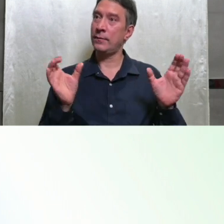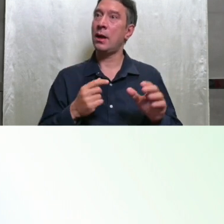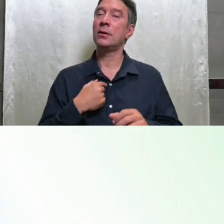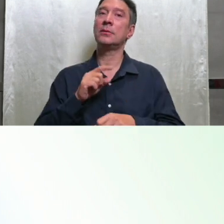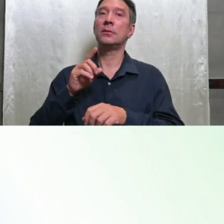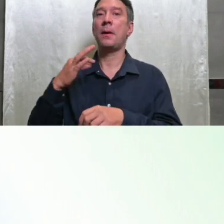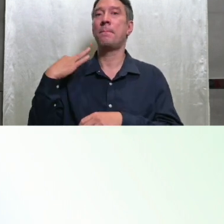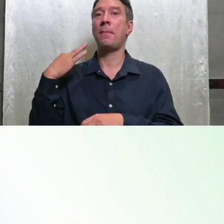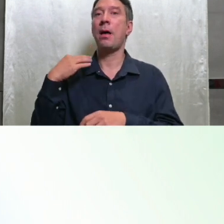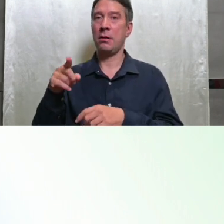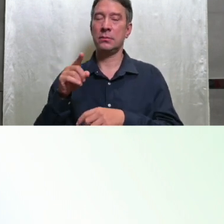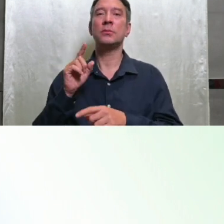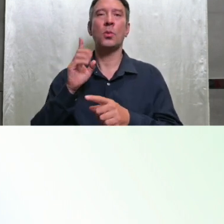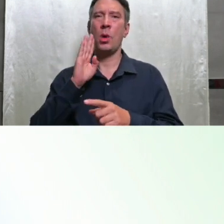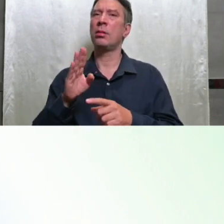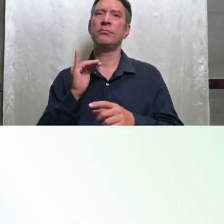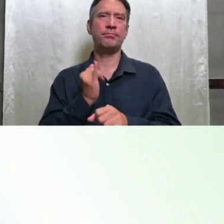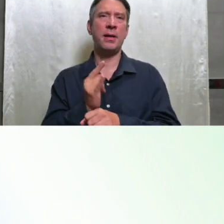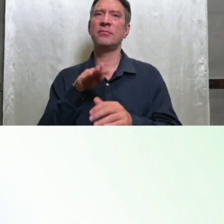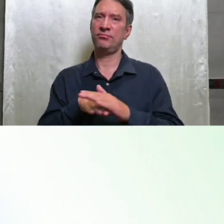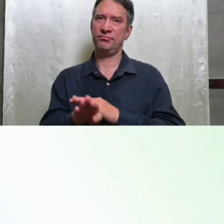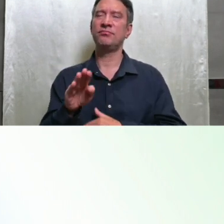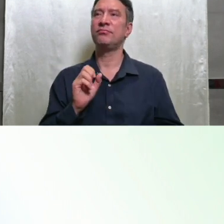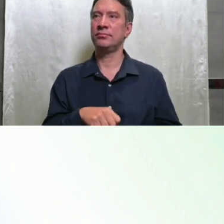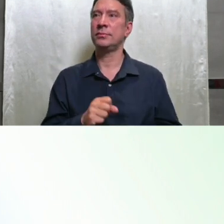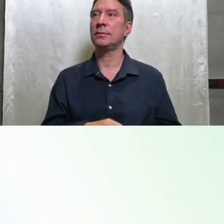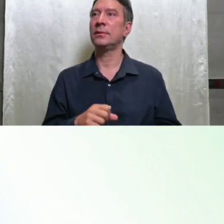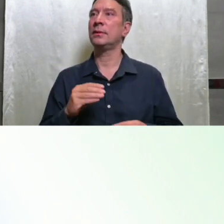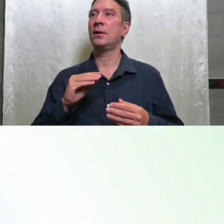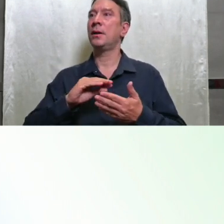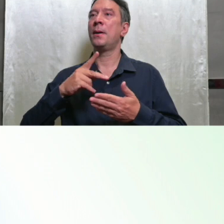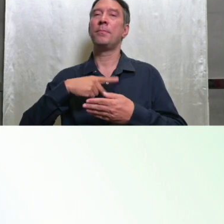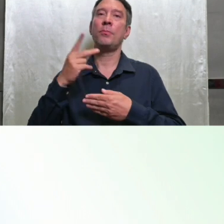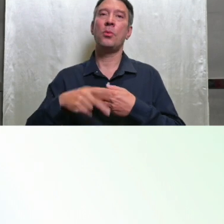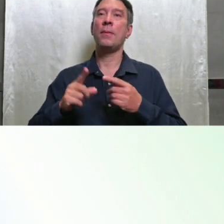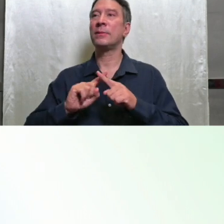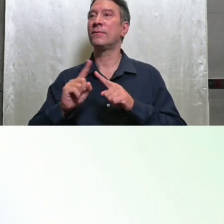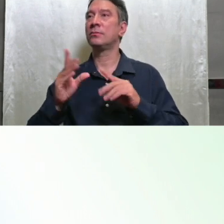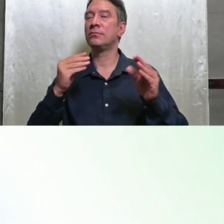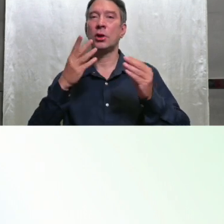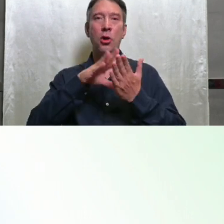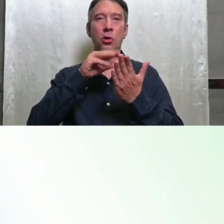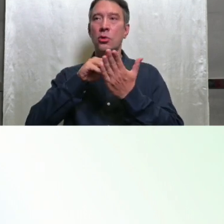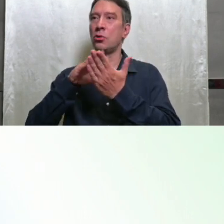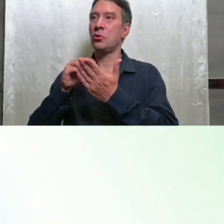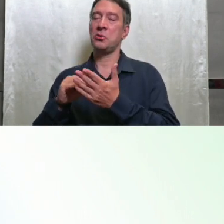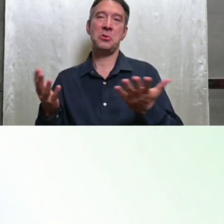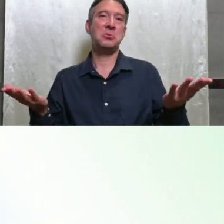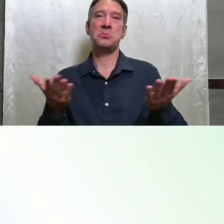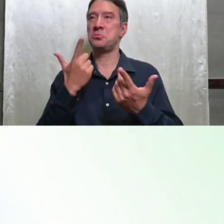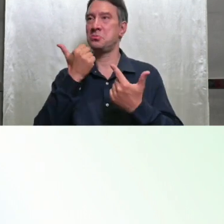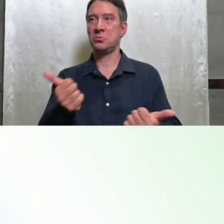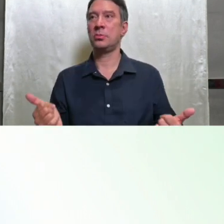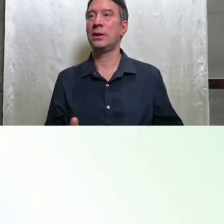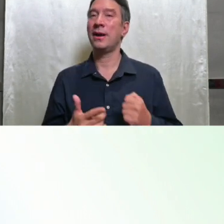essentially this platform where you can learn many of the things on emerging technology as well as professional